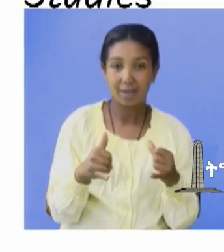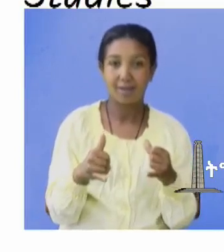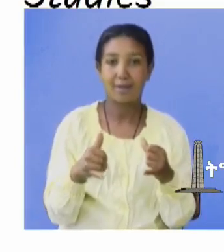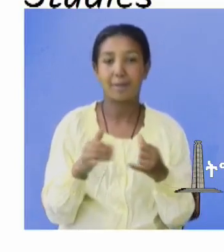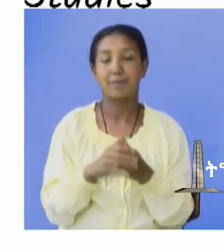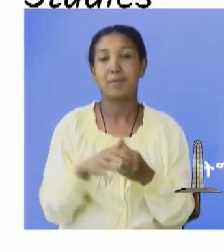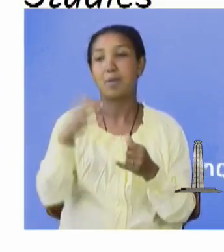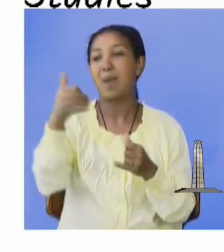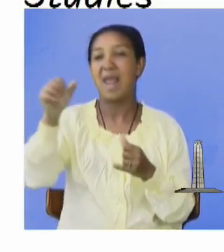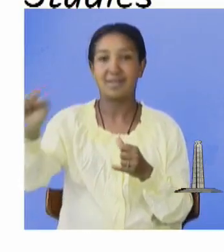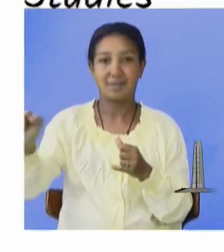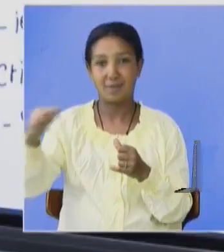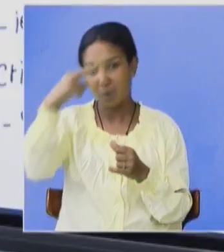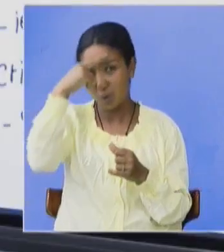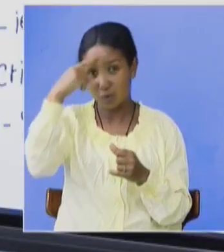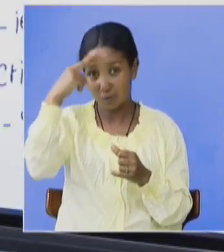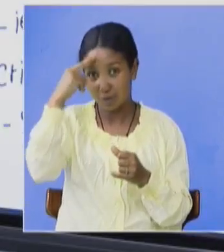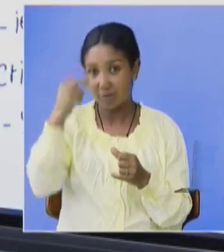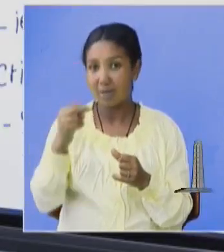plays.